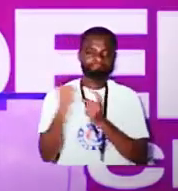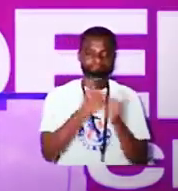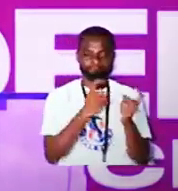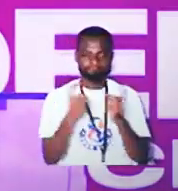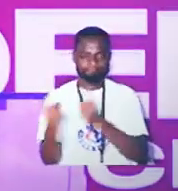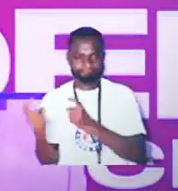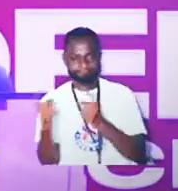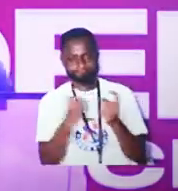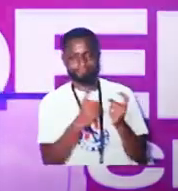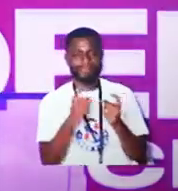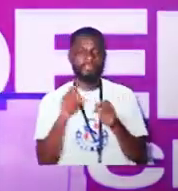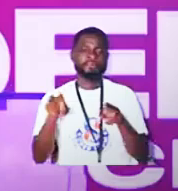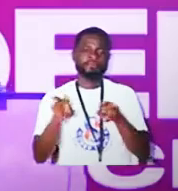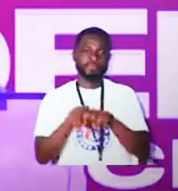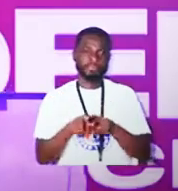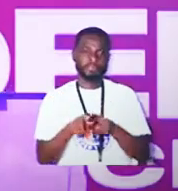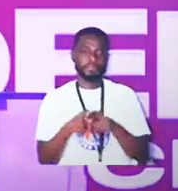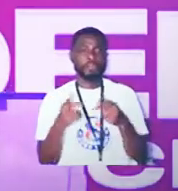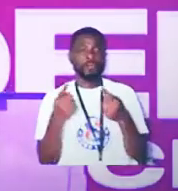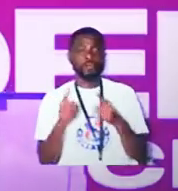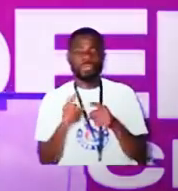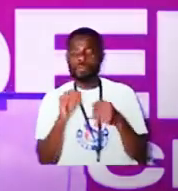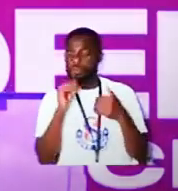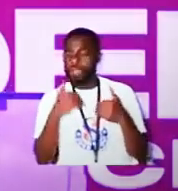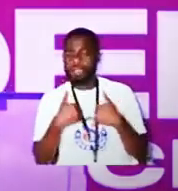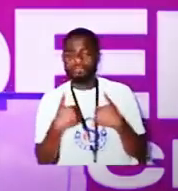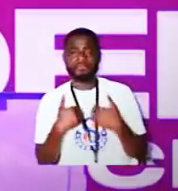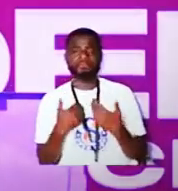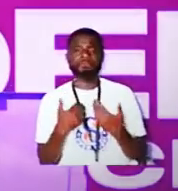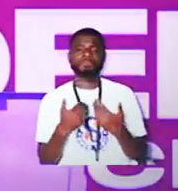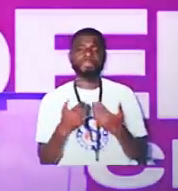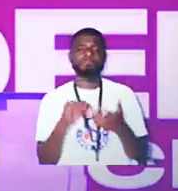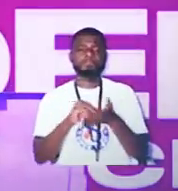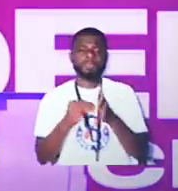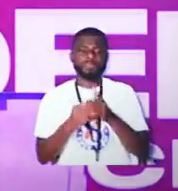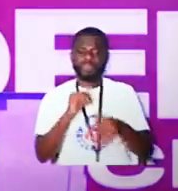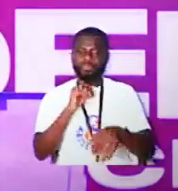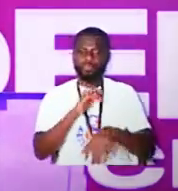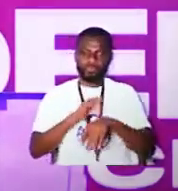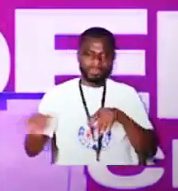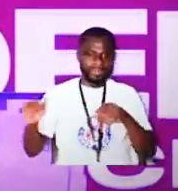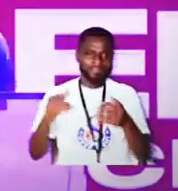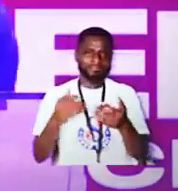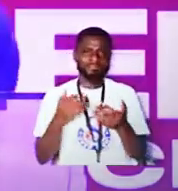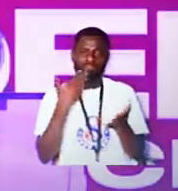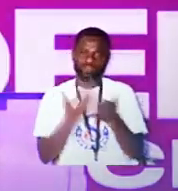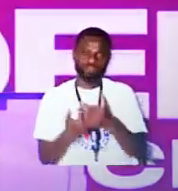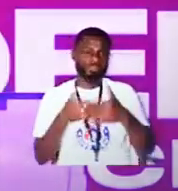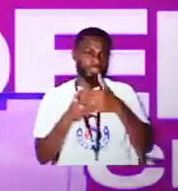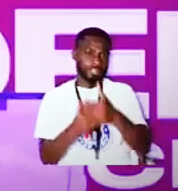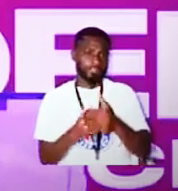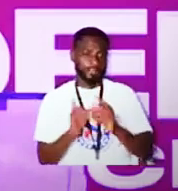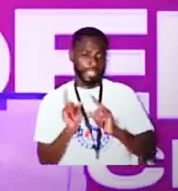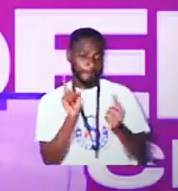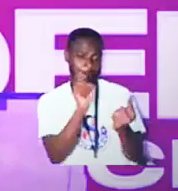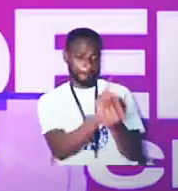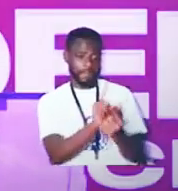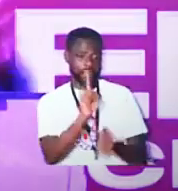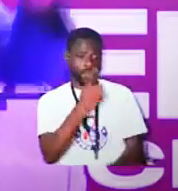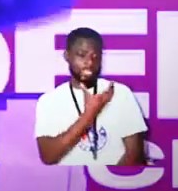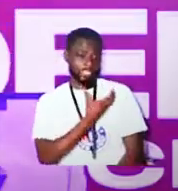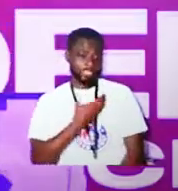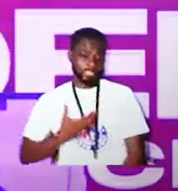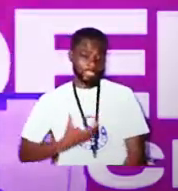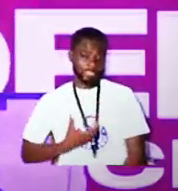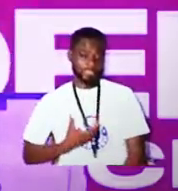shared values, it is a reflection of lack of effective leadership. Now, I went to this chief when